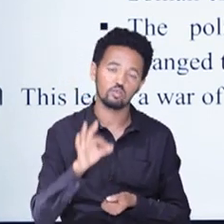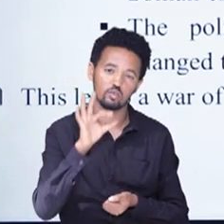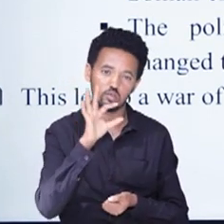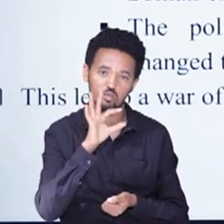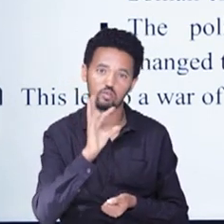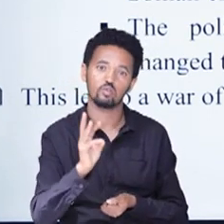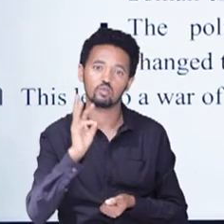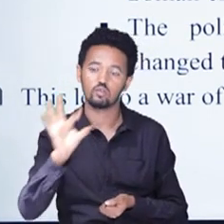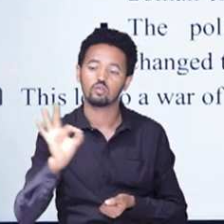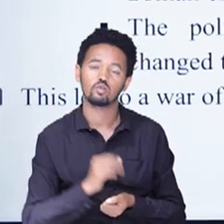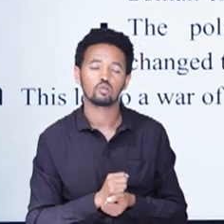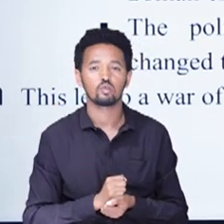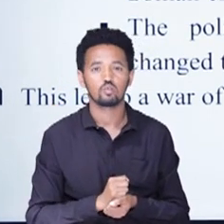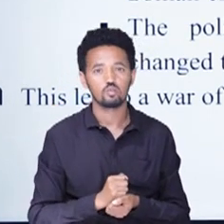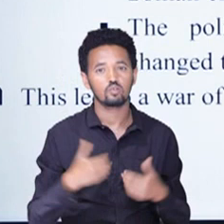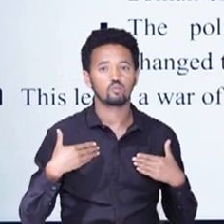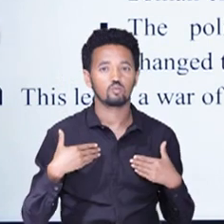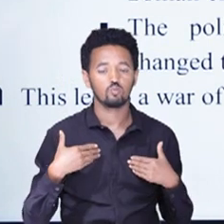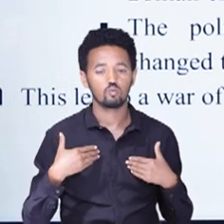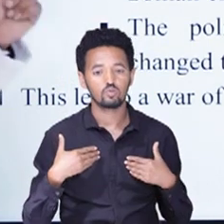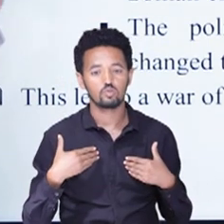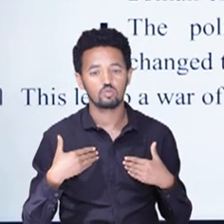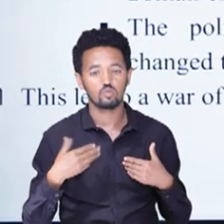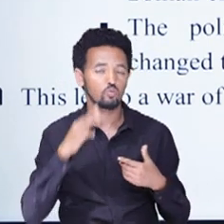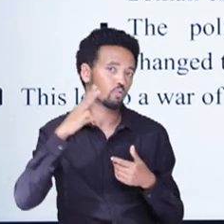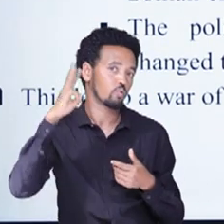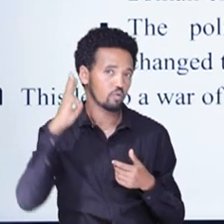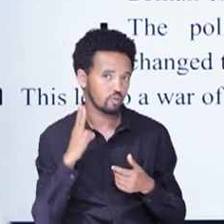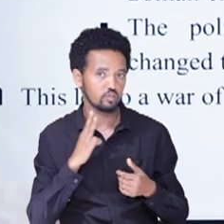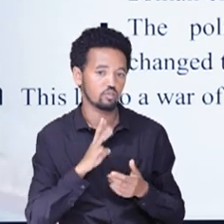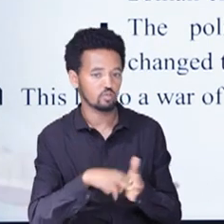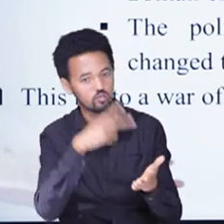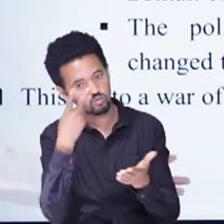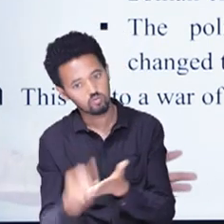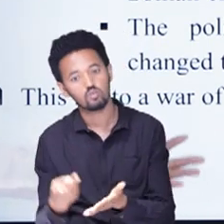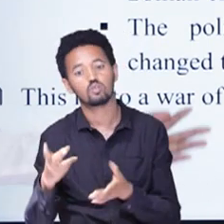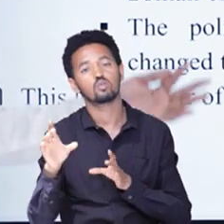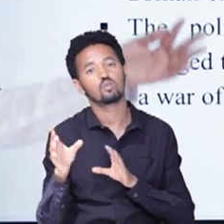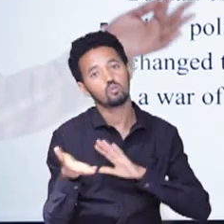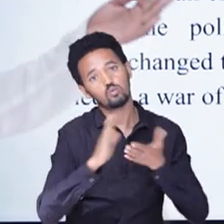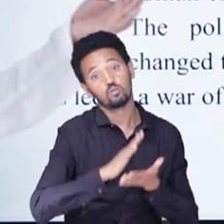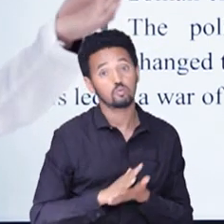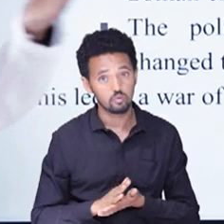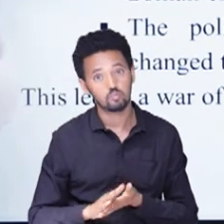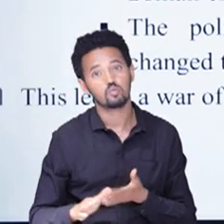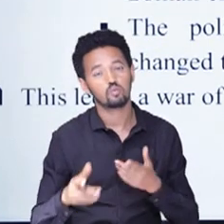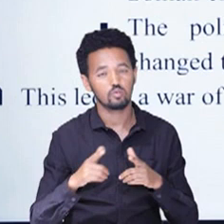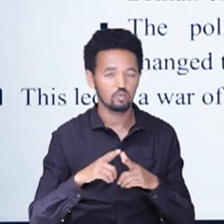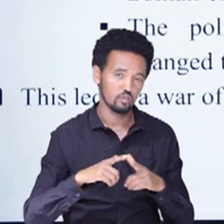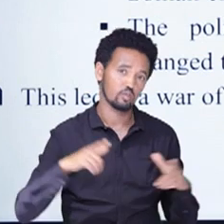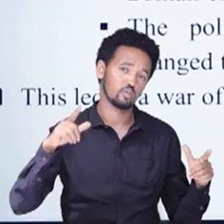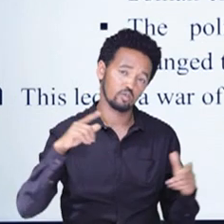1969. The detente was failed. He restarted the policy of unifying the Greater